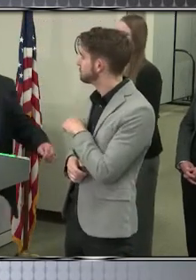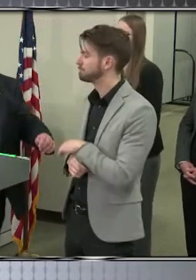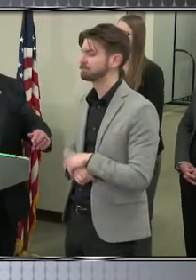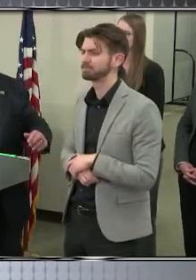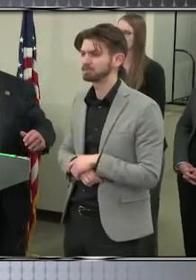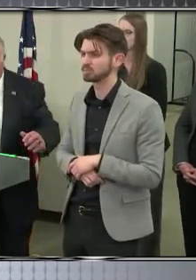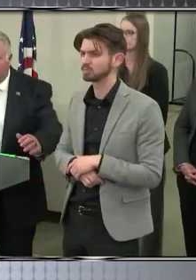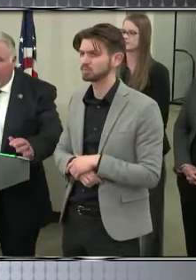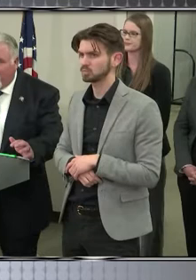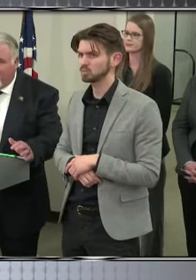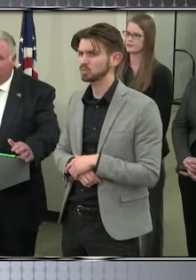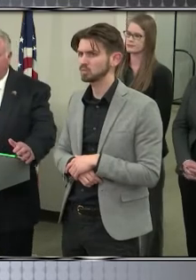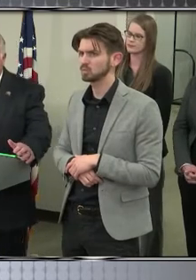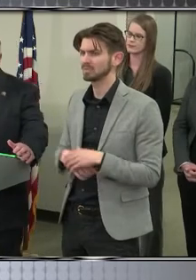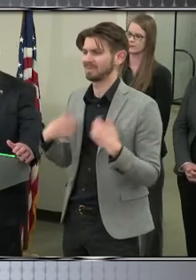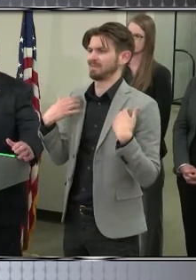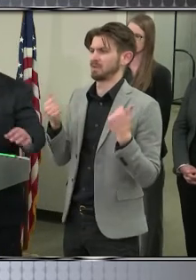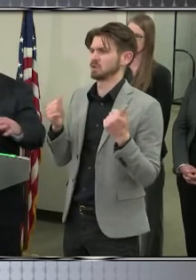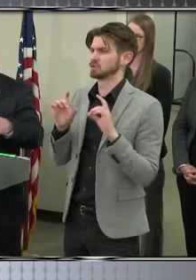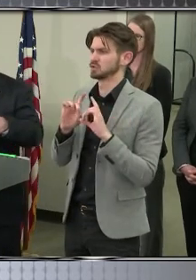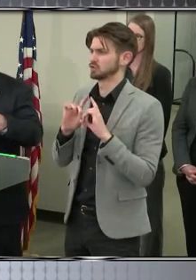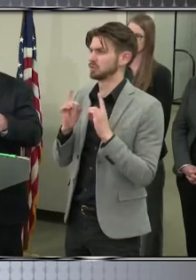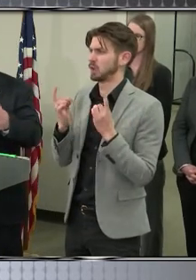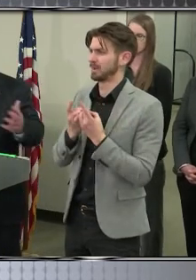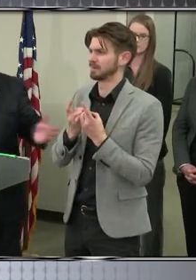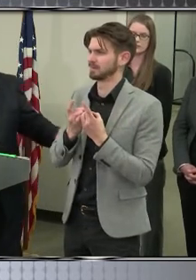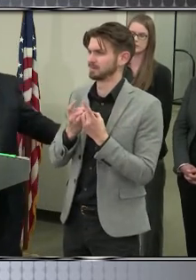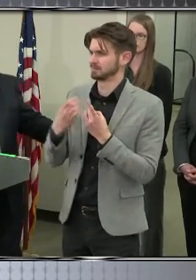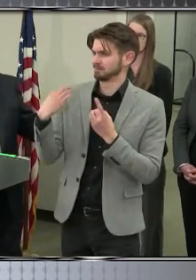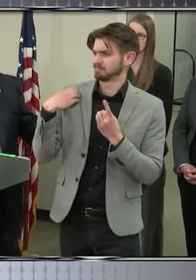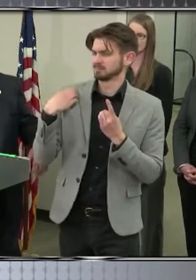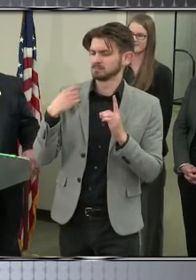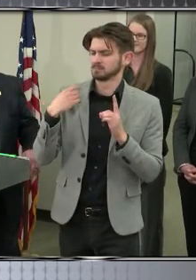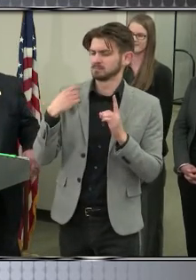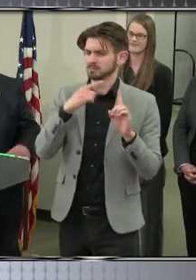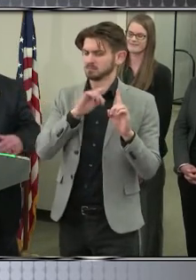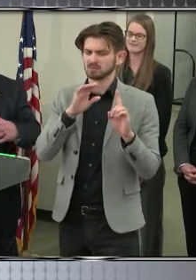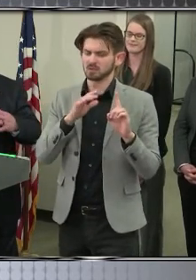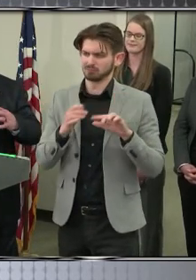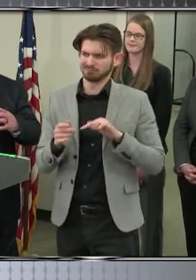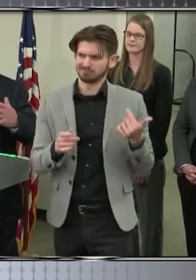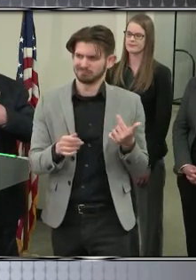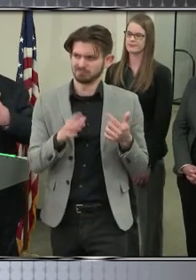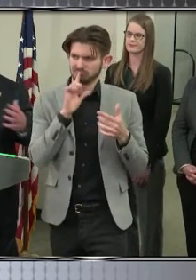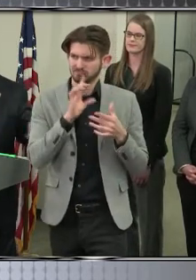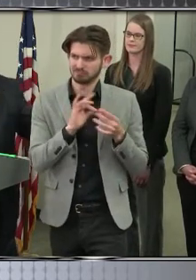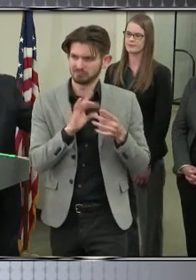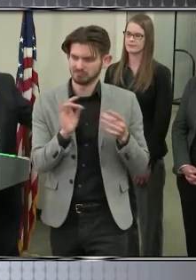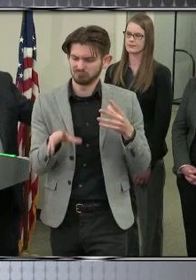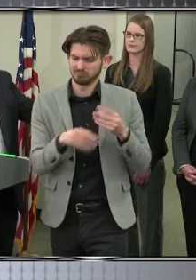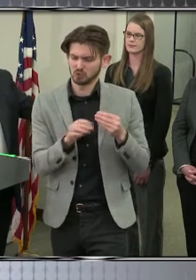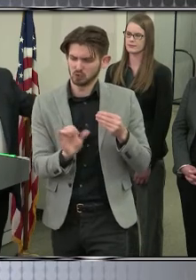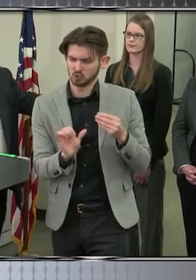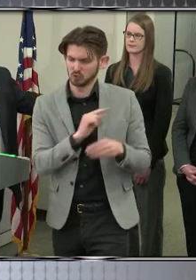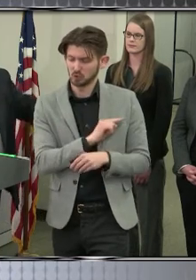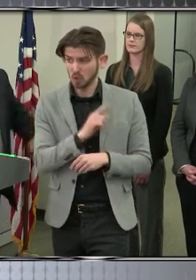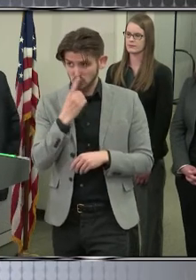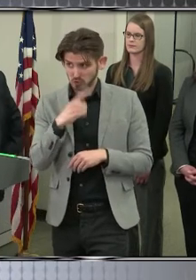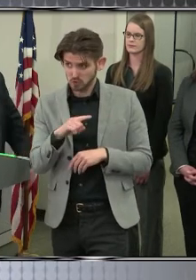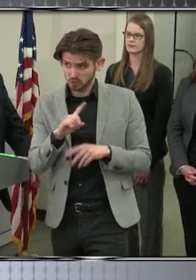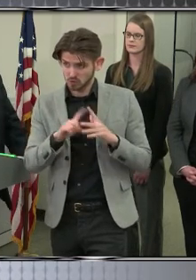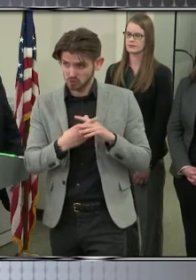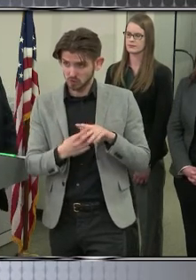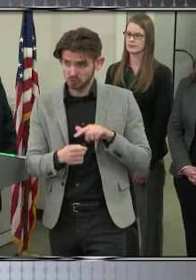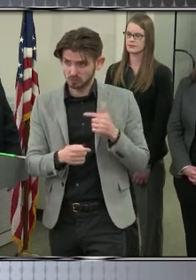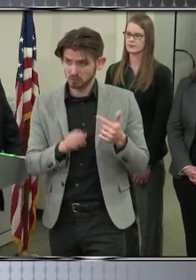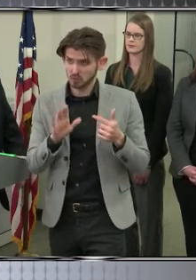So we'll start with the health department, the incident commander. What they've done is, and I'll let her speak to it, but we're there to support them. So why don't you go ahead and start with your